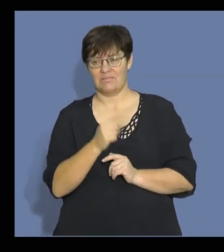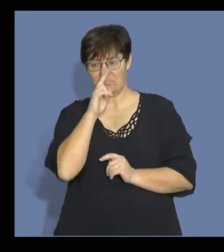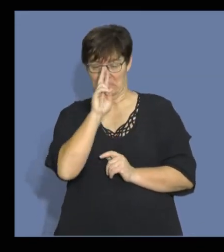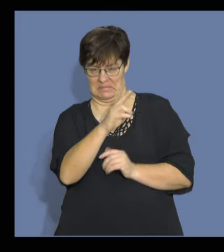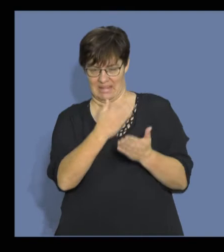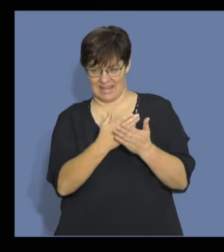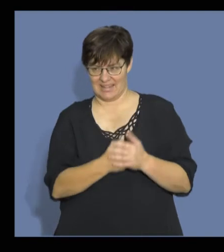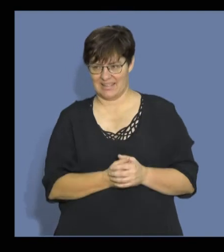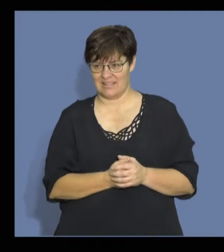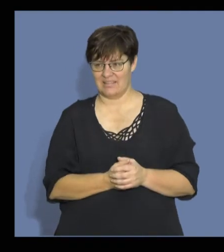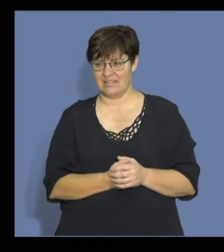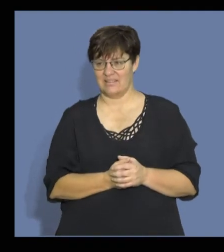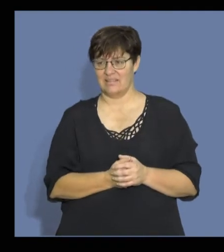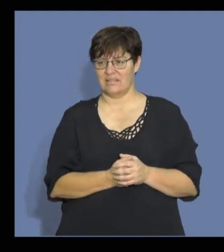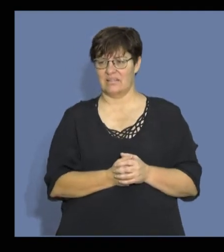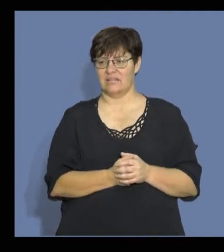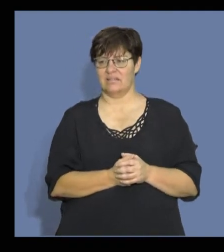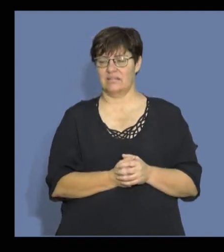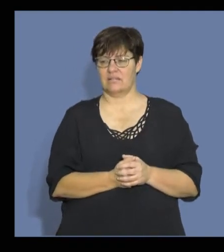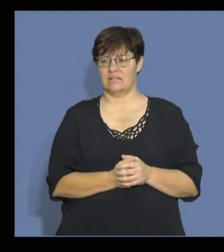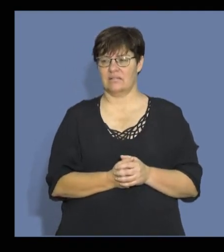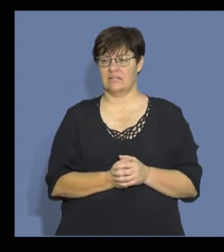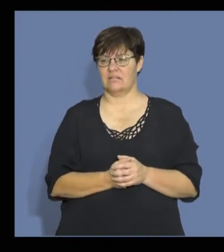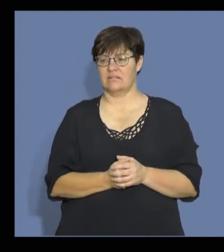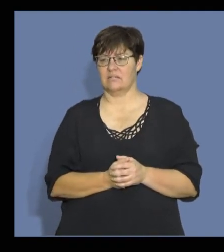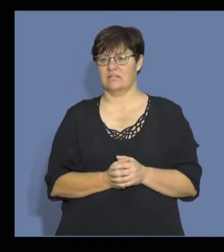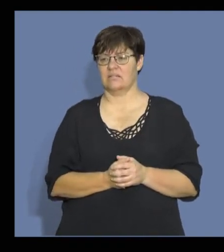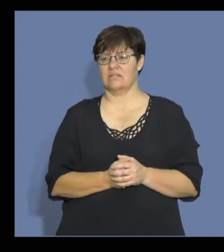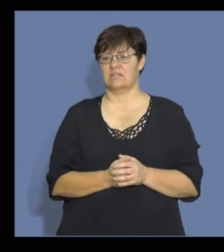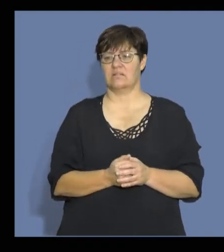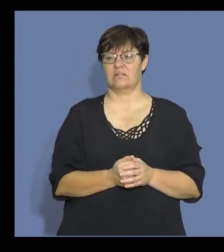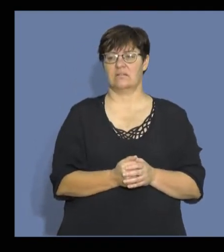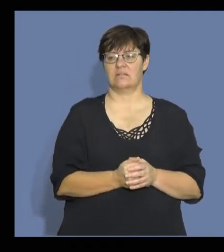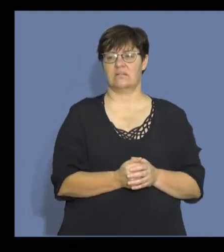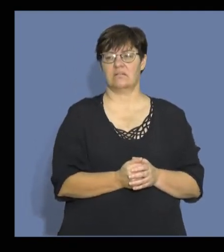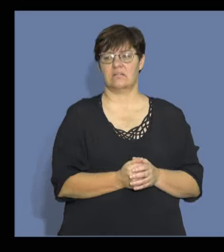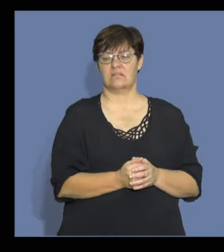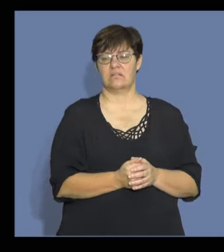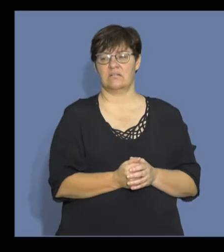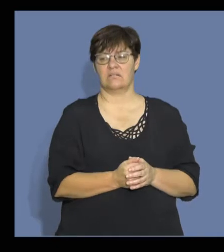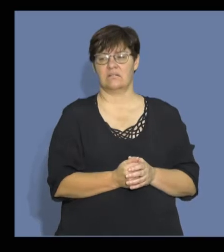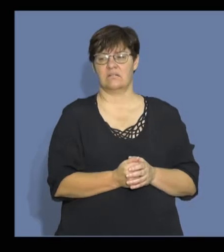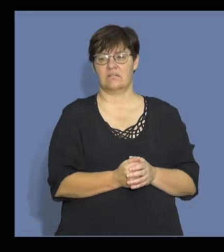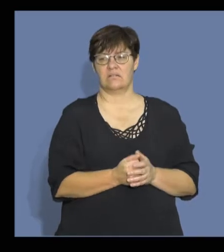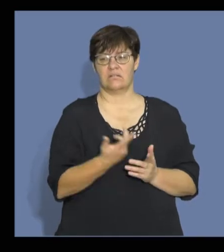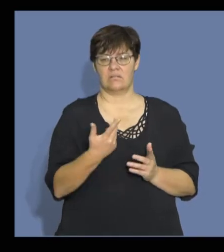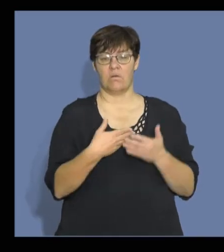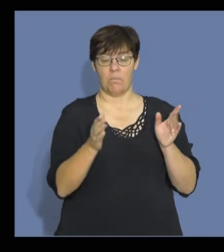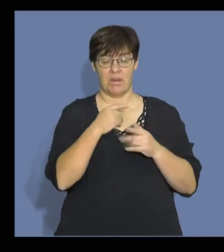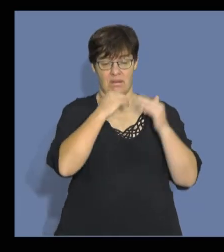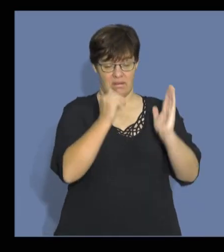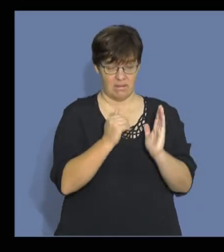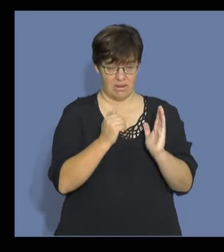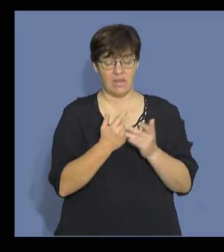hopefully legible to you guys. Then we're going to take, I'm going to add, I'm going to open brackets, and then I'm